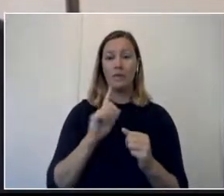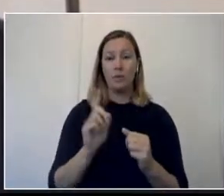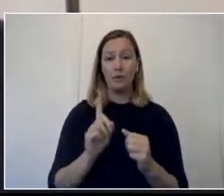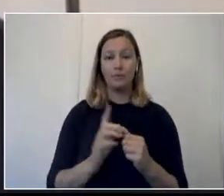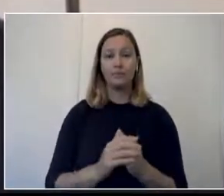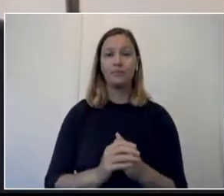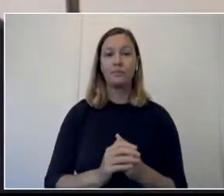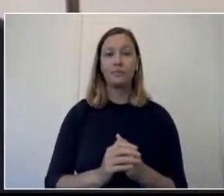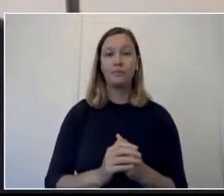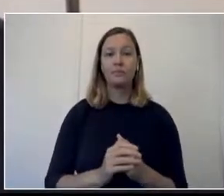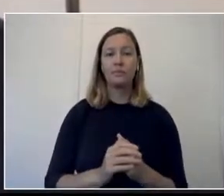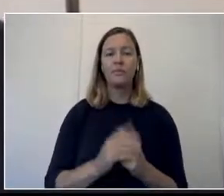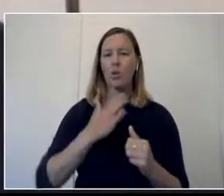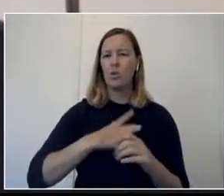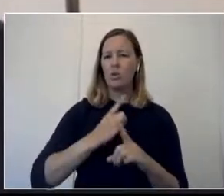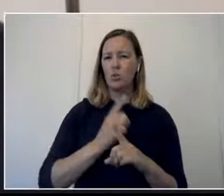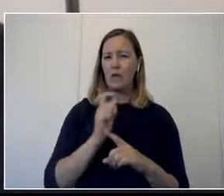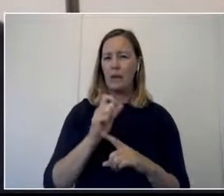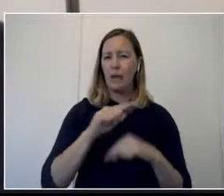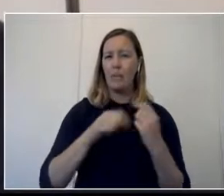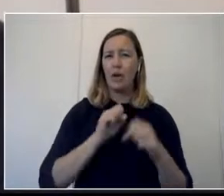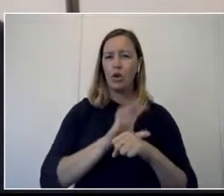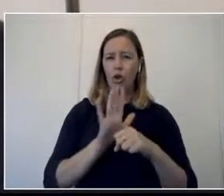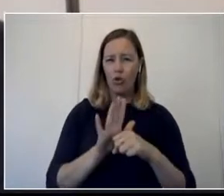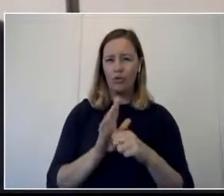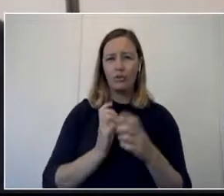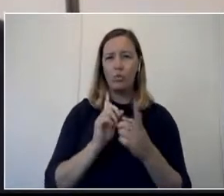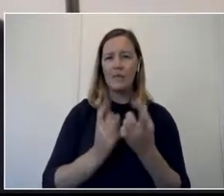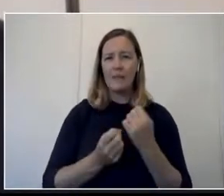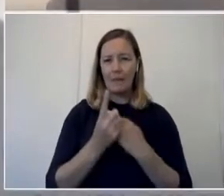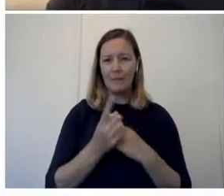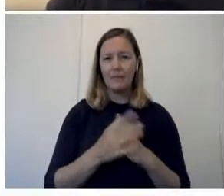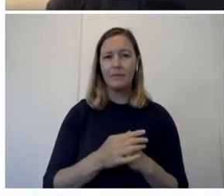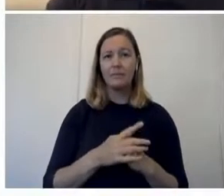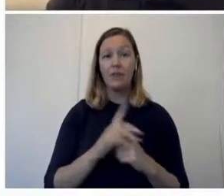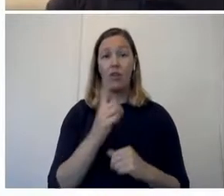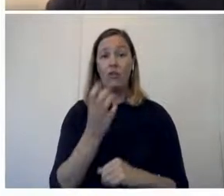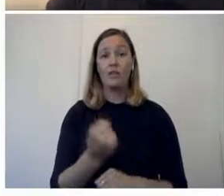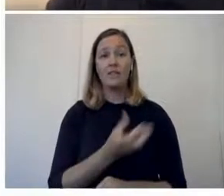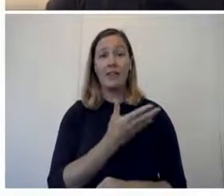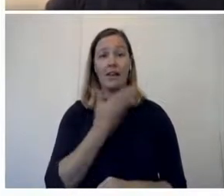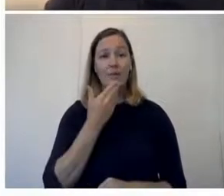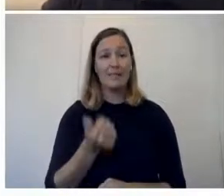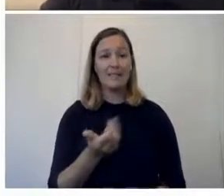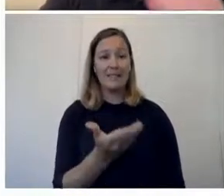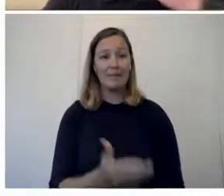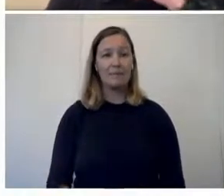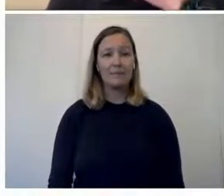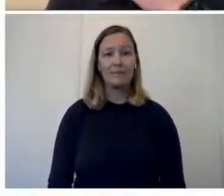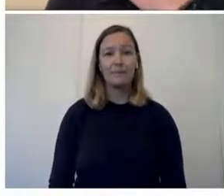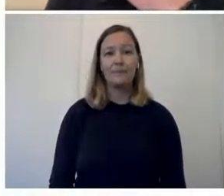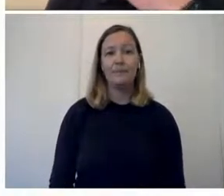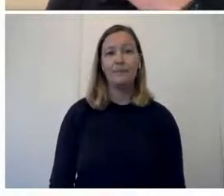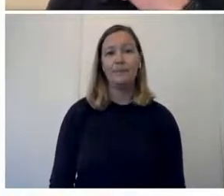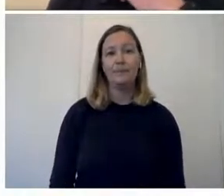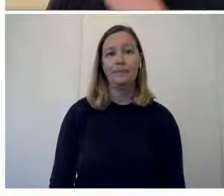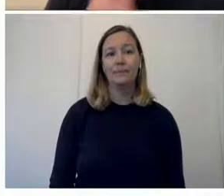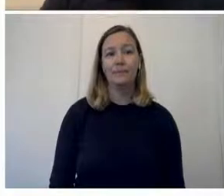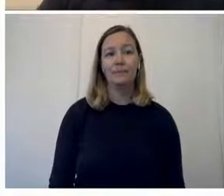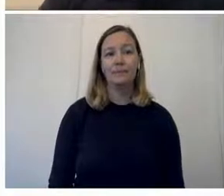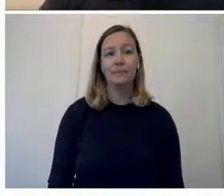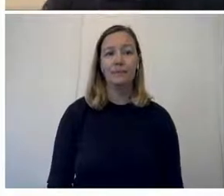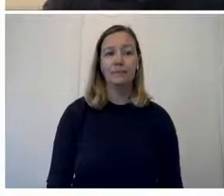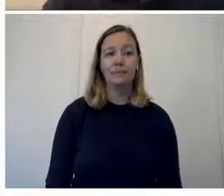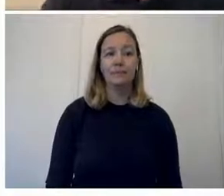happened in COVID. I don't know if we could have the first slide for that. Thank you. Yeah.